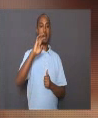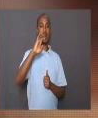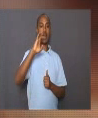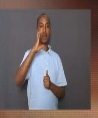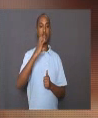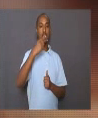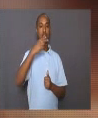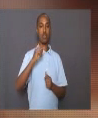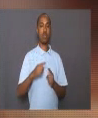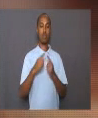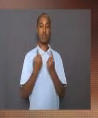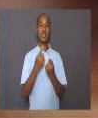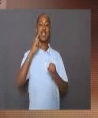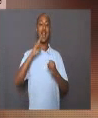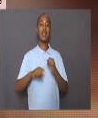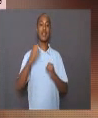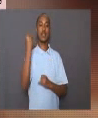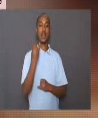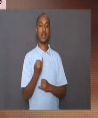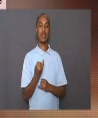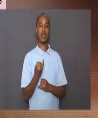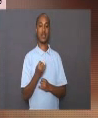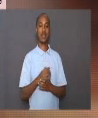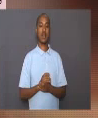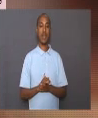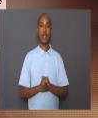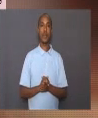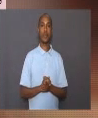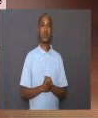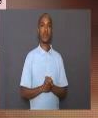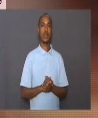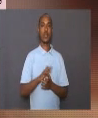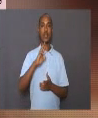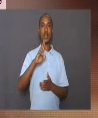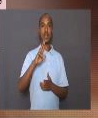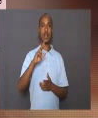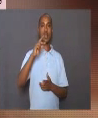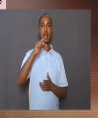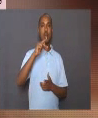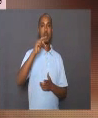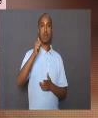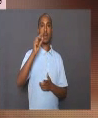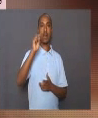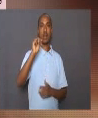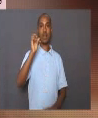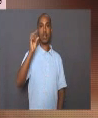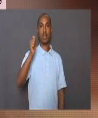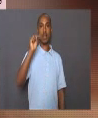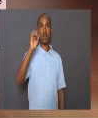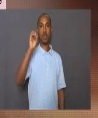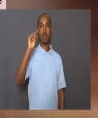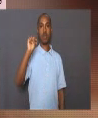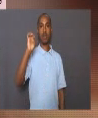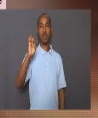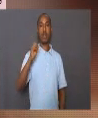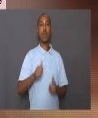aldehyde. The last structure is 3-pentanone, which is a